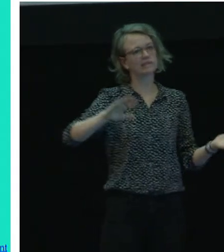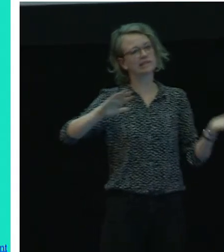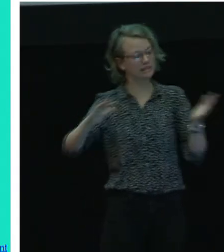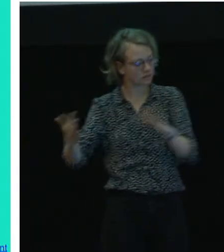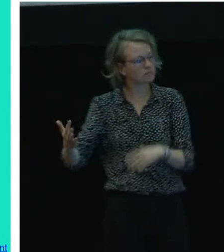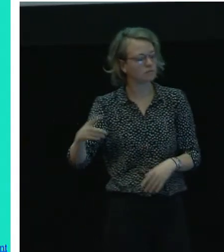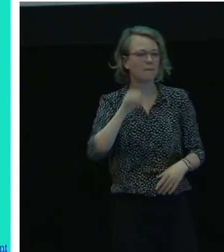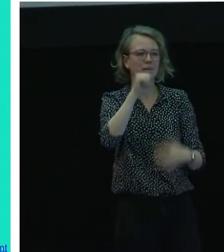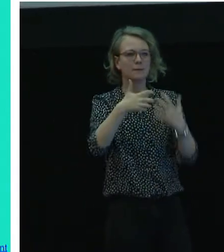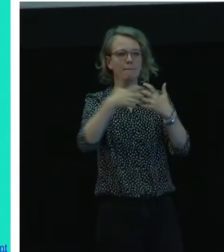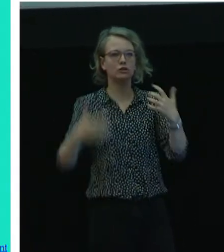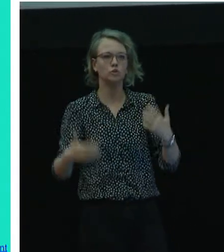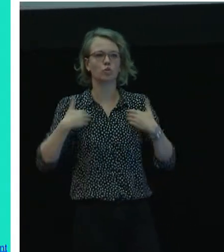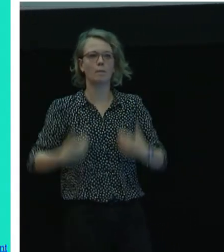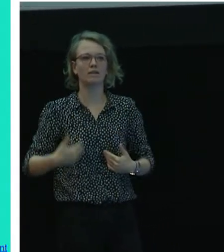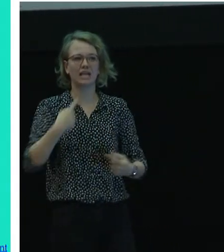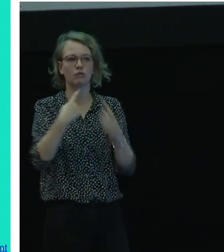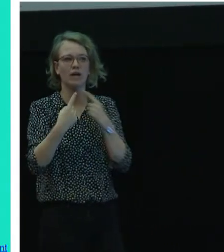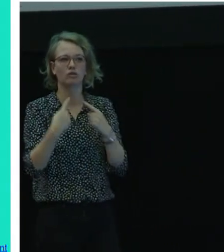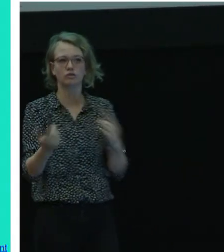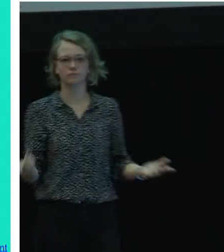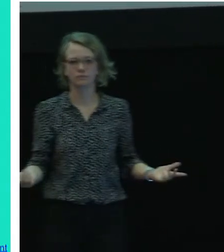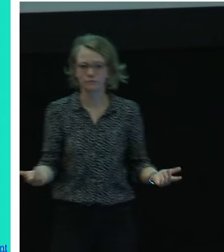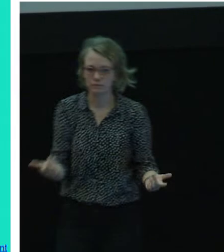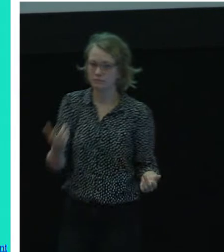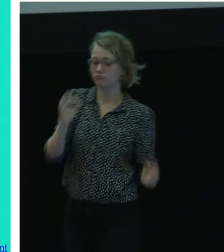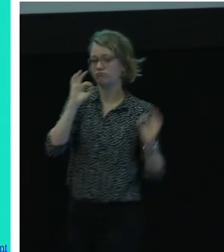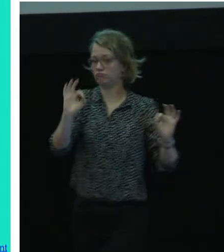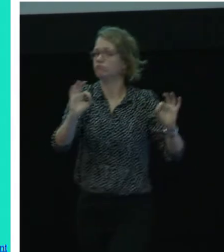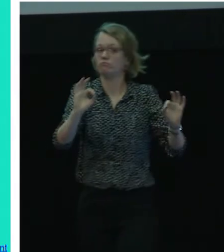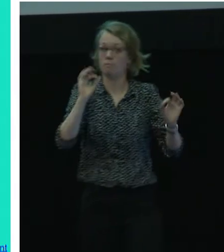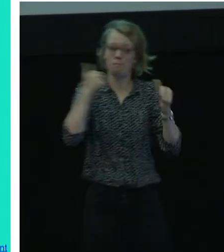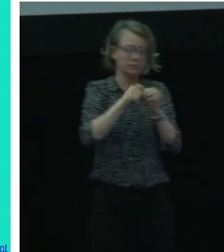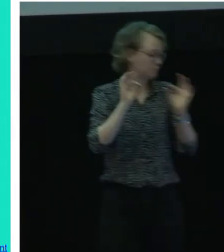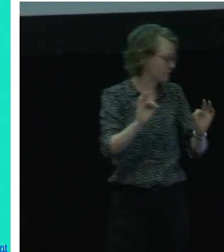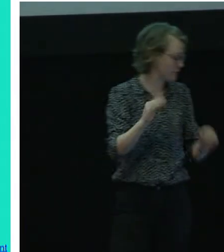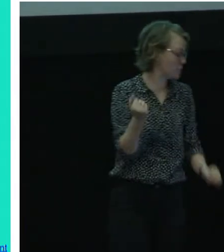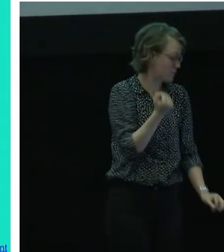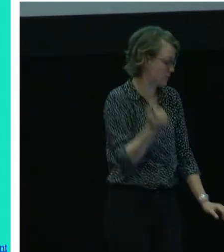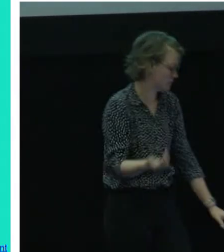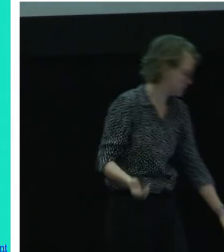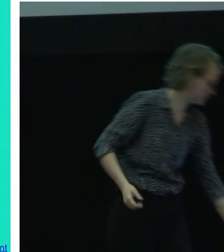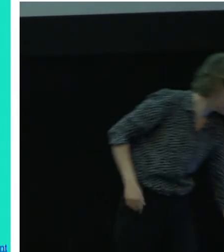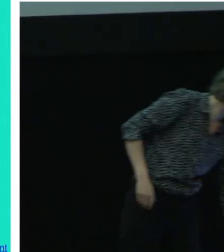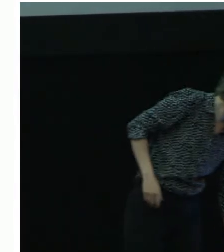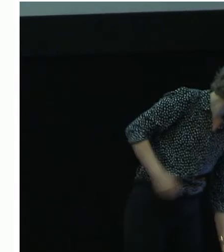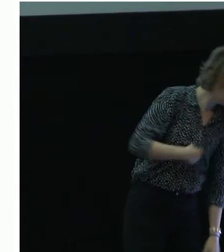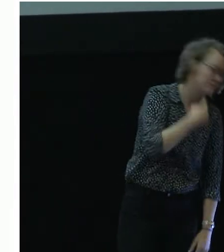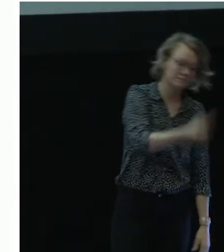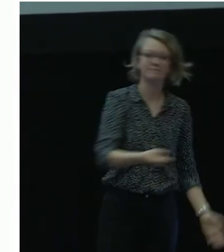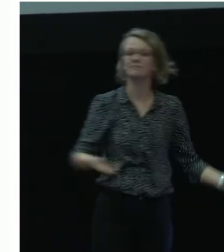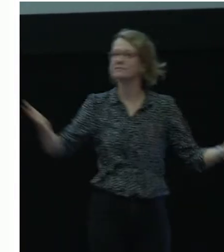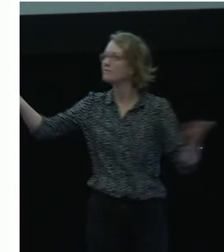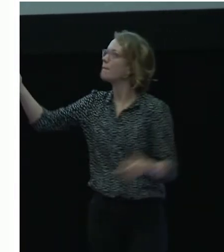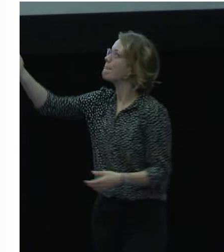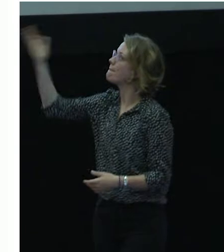they've changed. They used to say it was a personal health condition, but now the view has changed to a mismatch in human